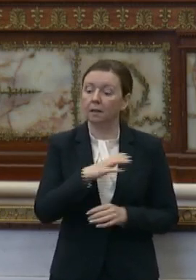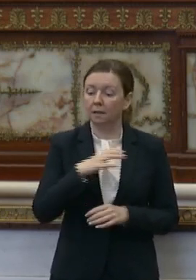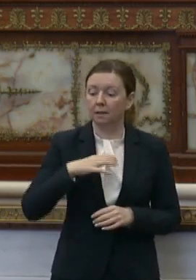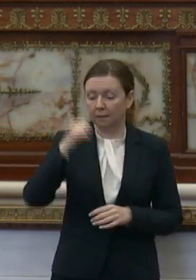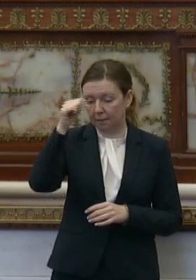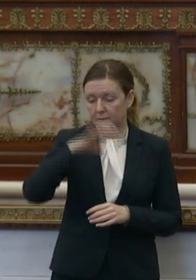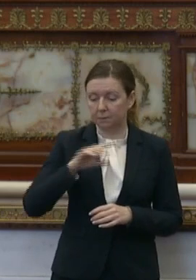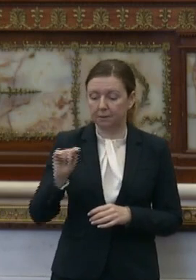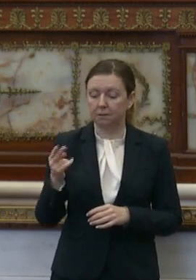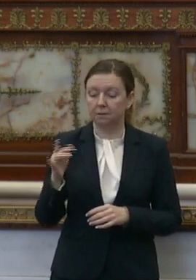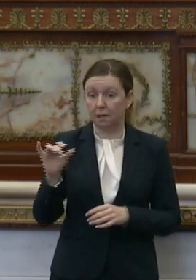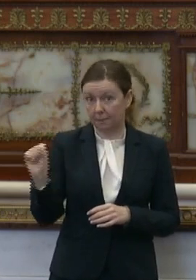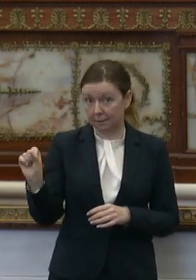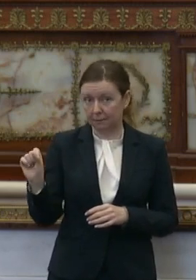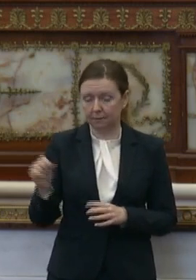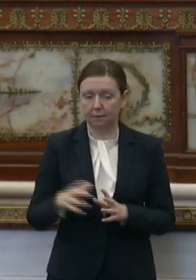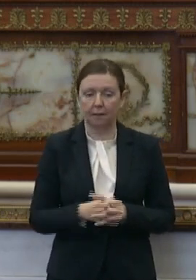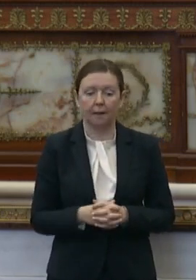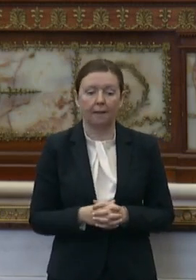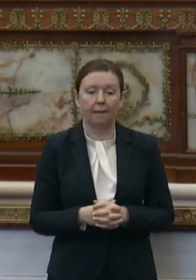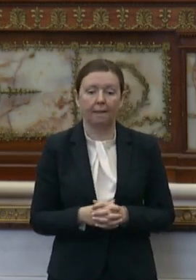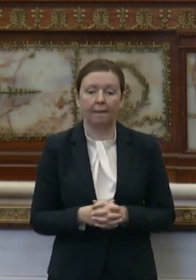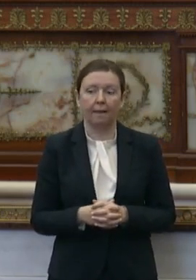Councilman Thomas?